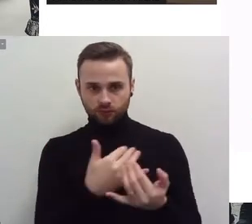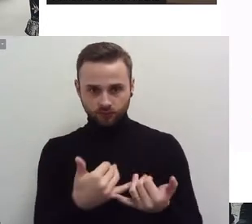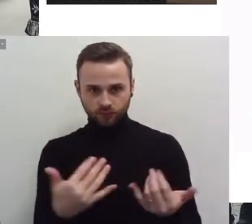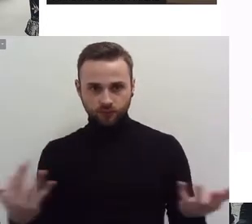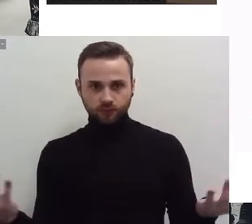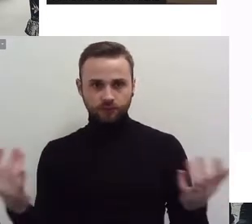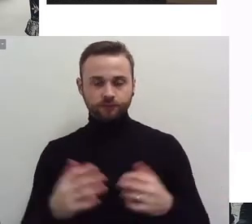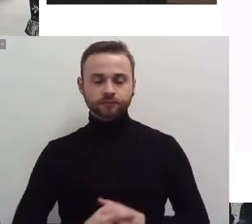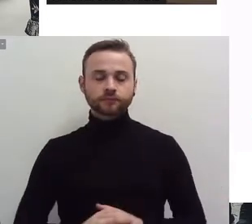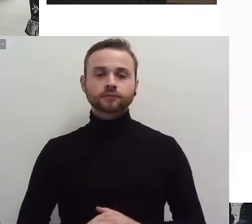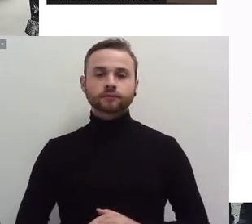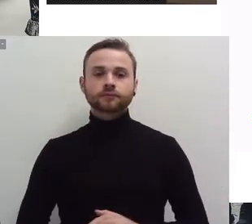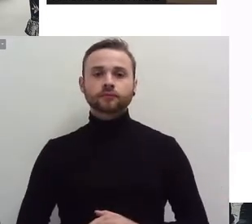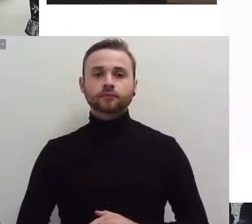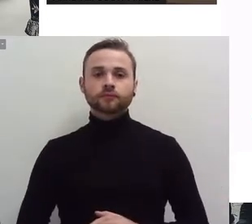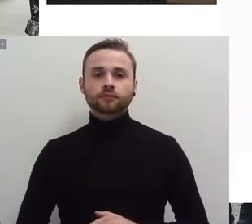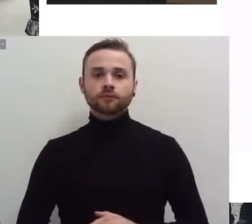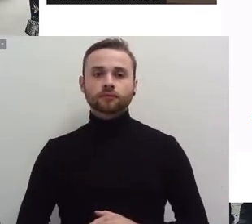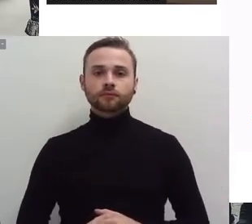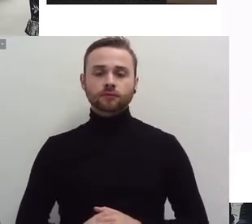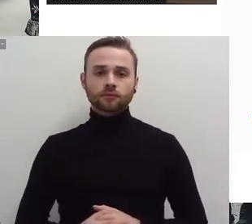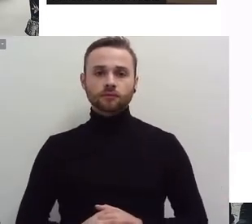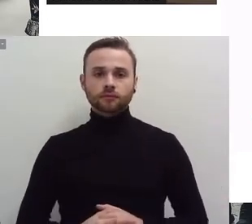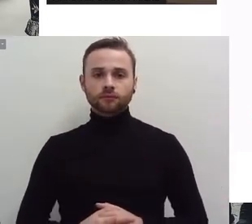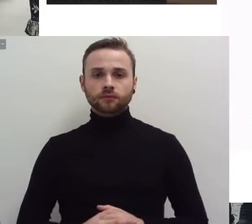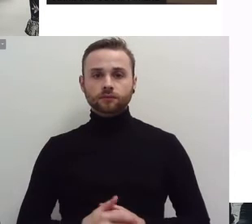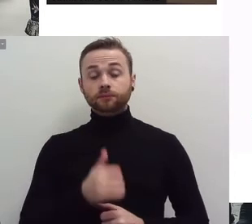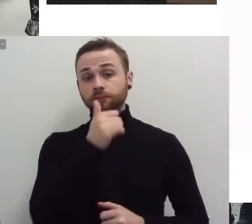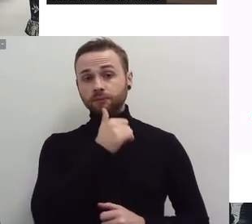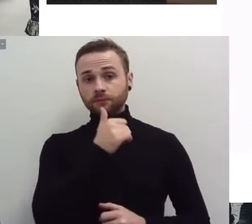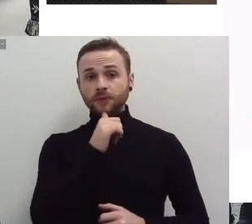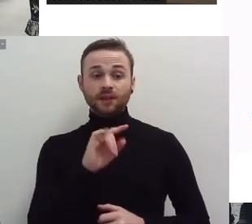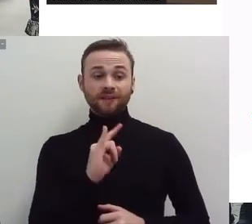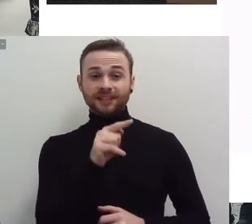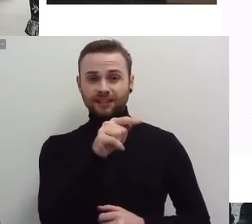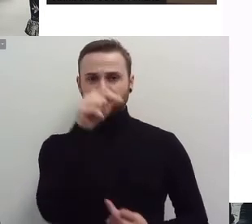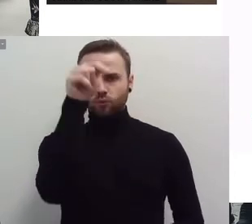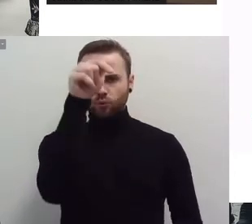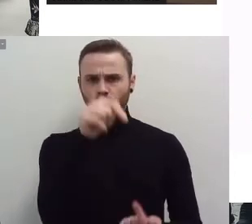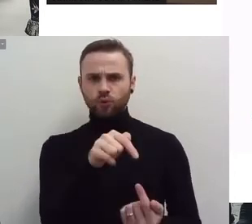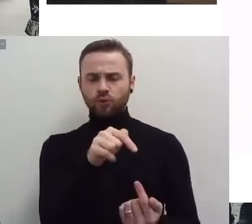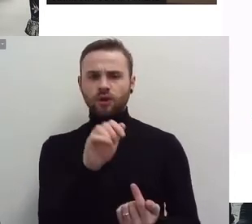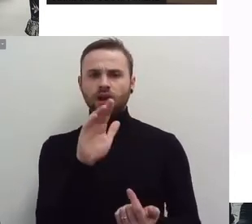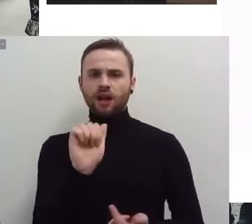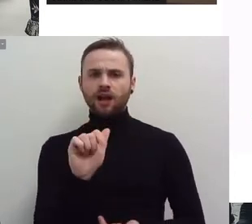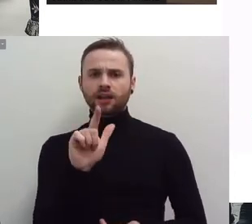first hand. So alternative care is a last resort intervention.